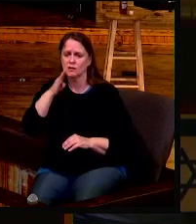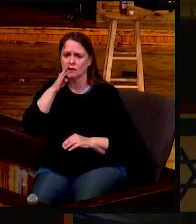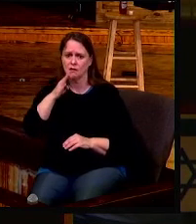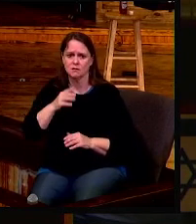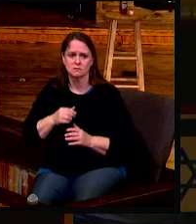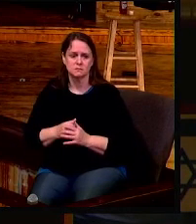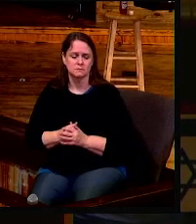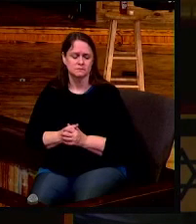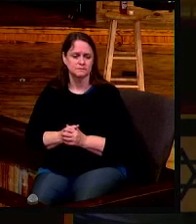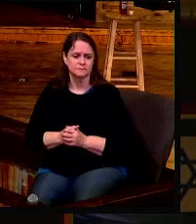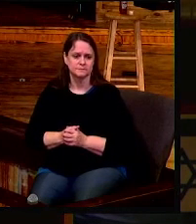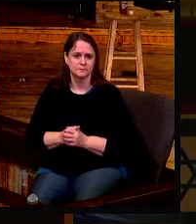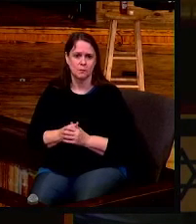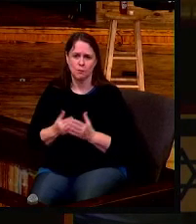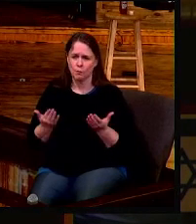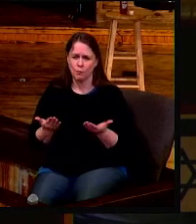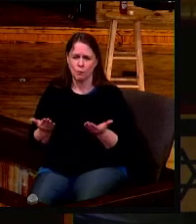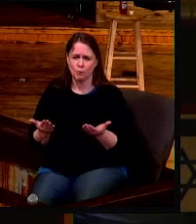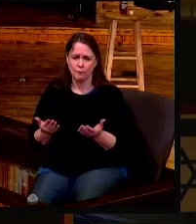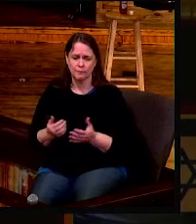listening.